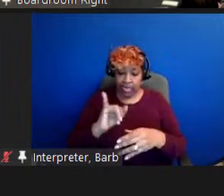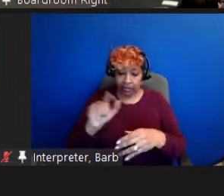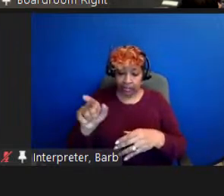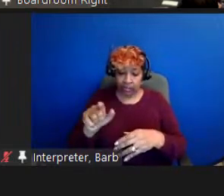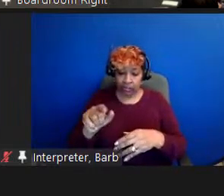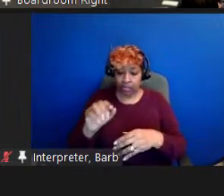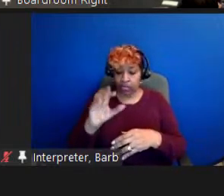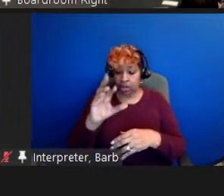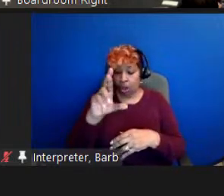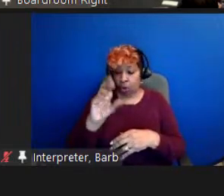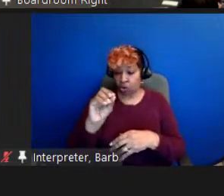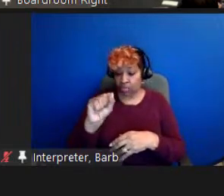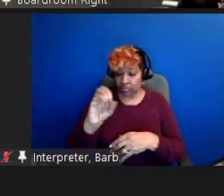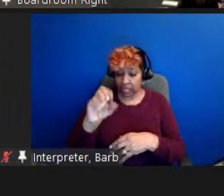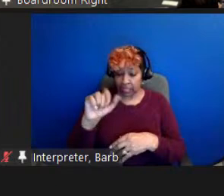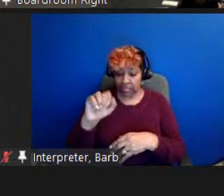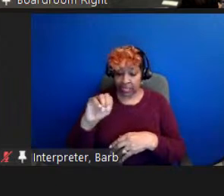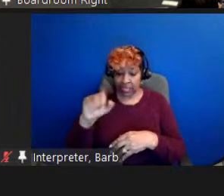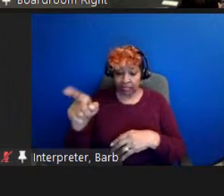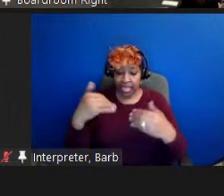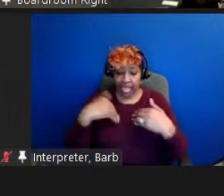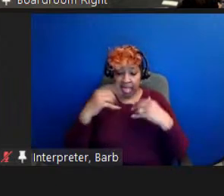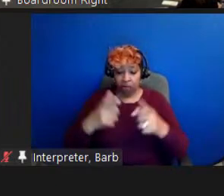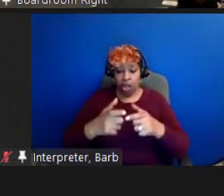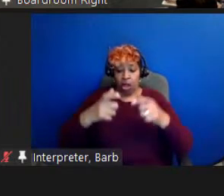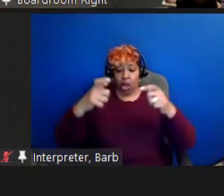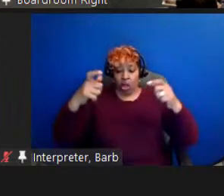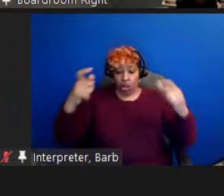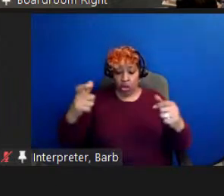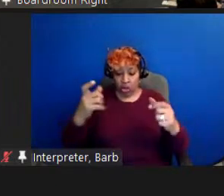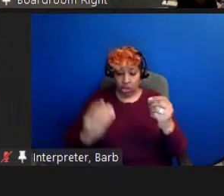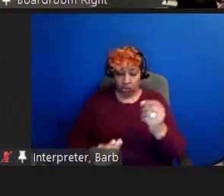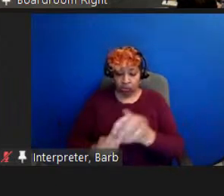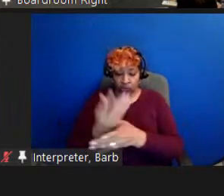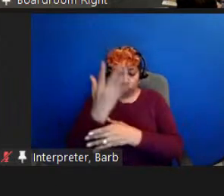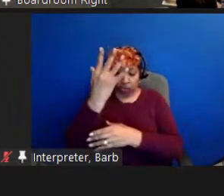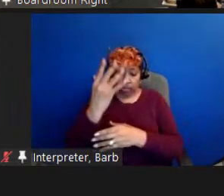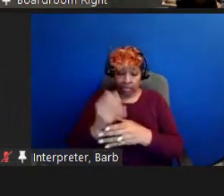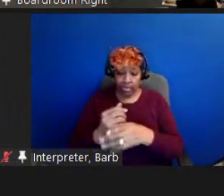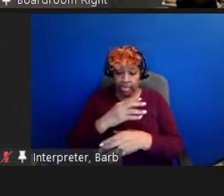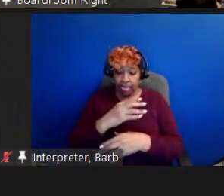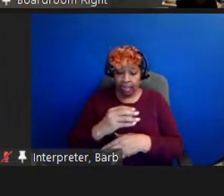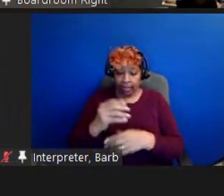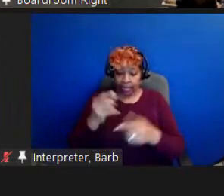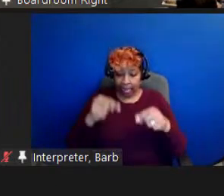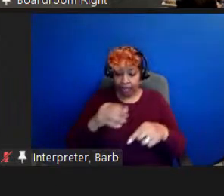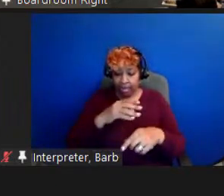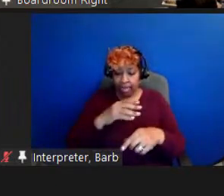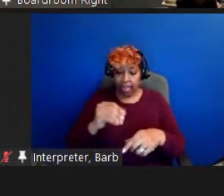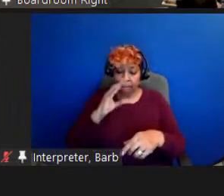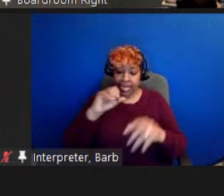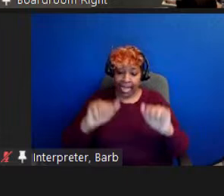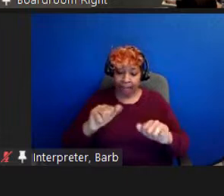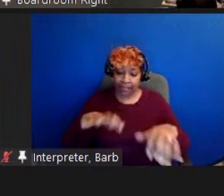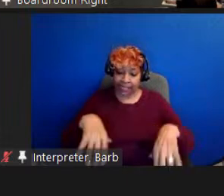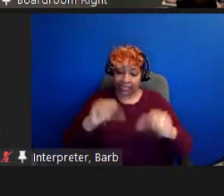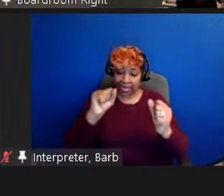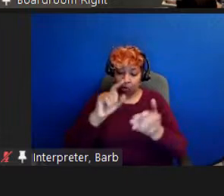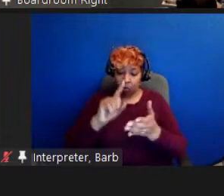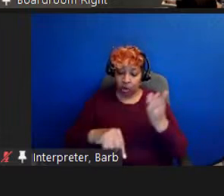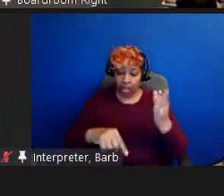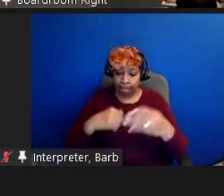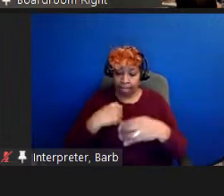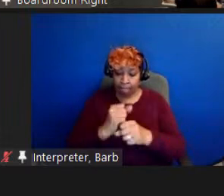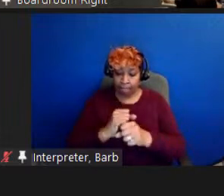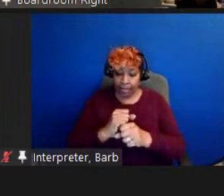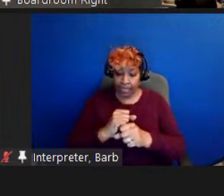largest hydroponic growing that's happening. And, being able to take what may not necessarily be transit,